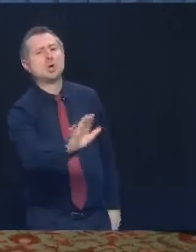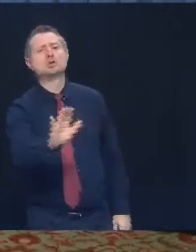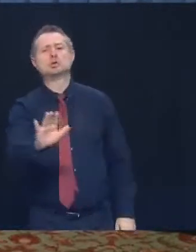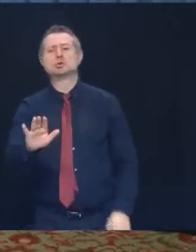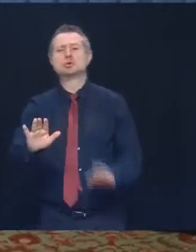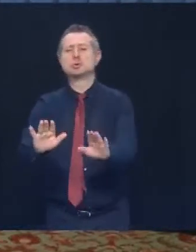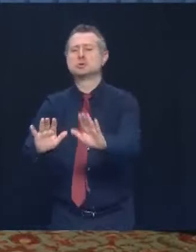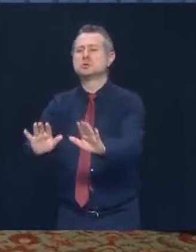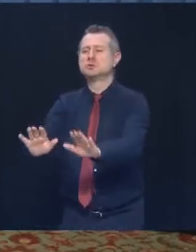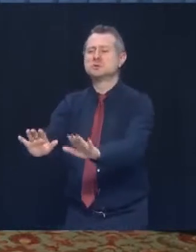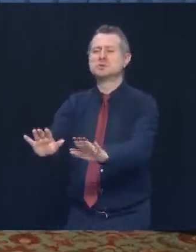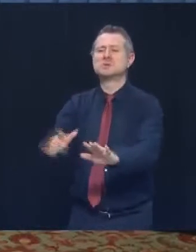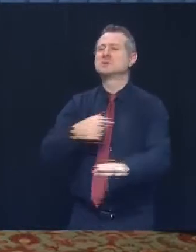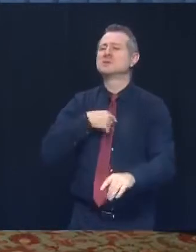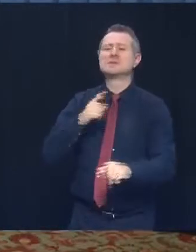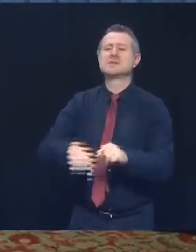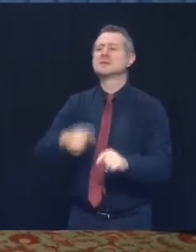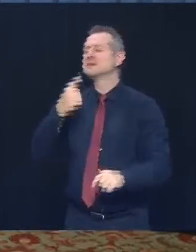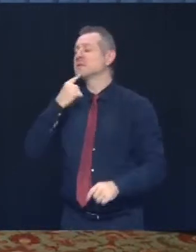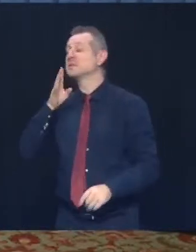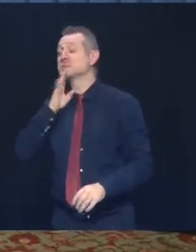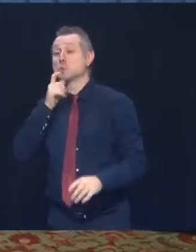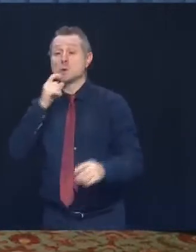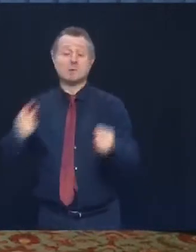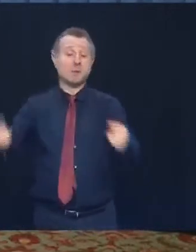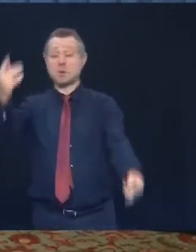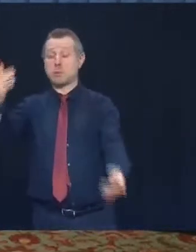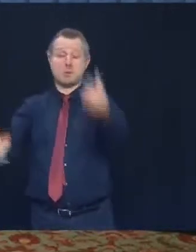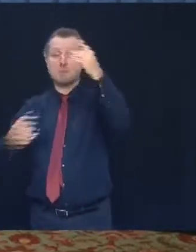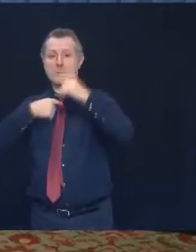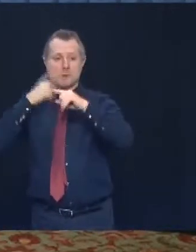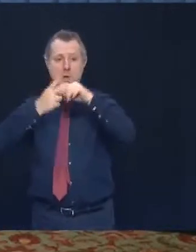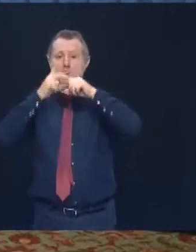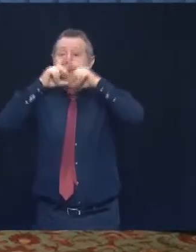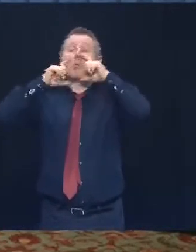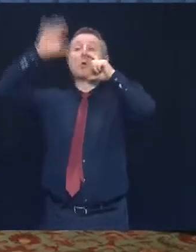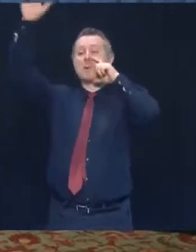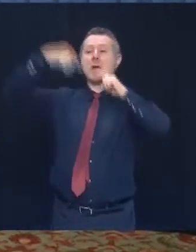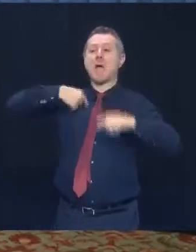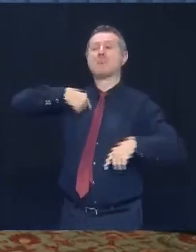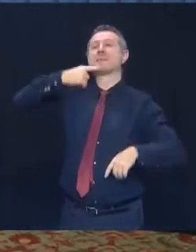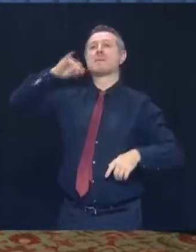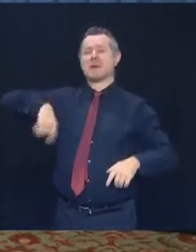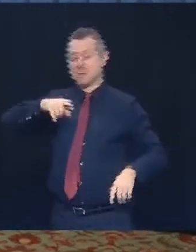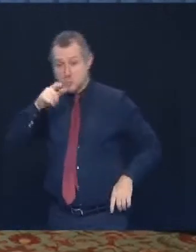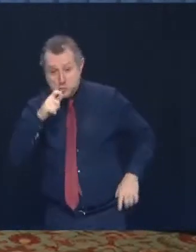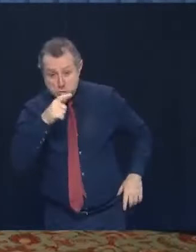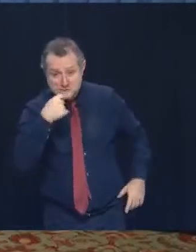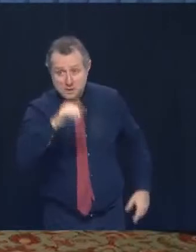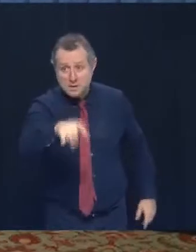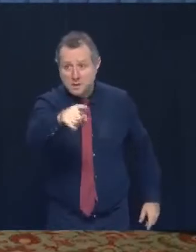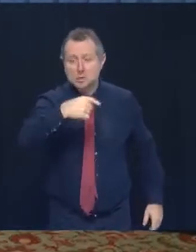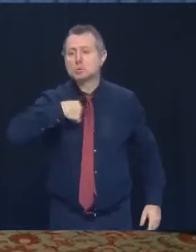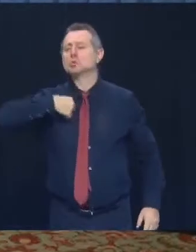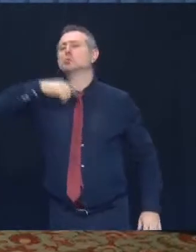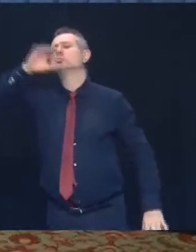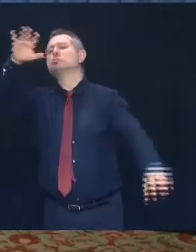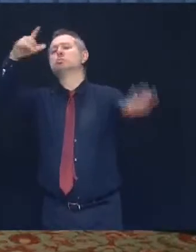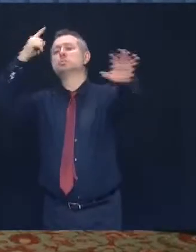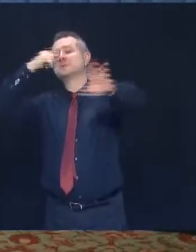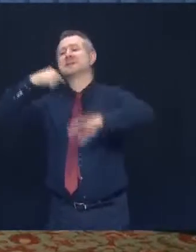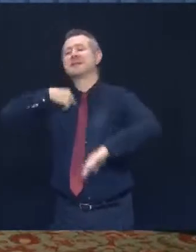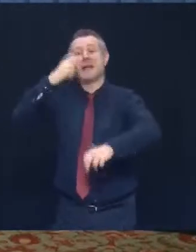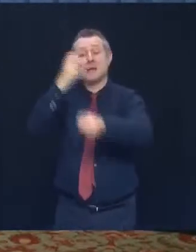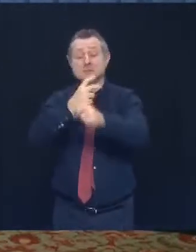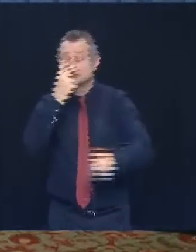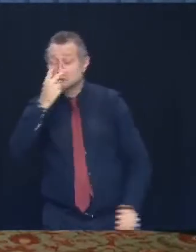I can't see who's speaking because of the masks. Is that you? It's me. I was just wondering. It's hard to see because